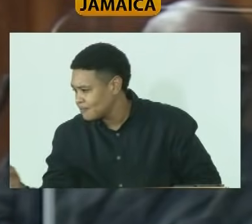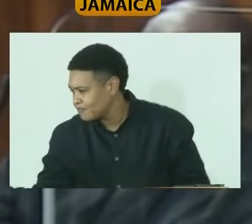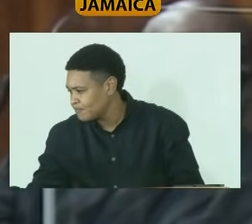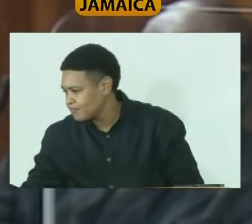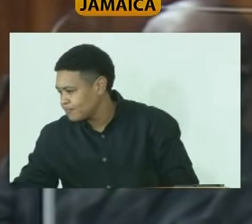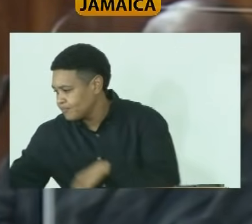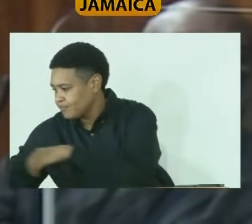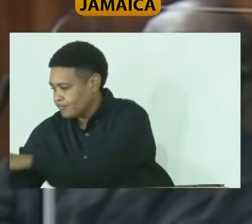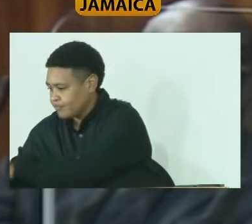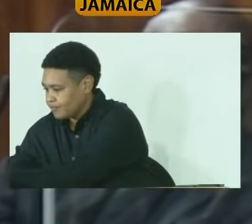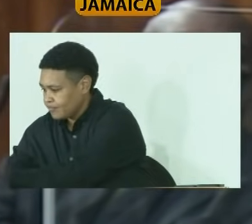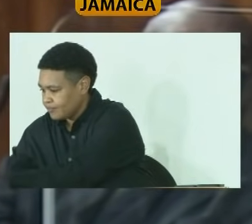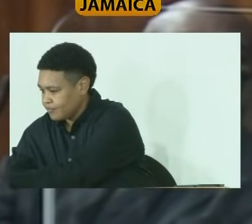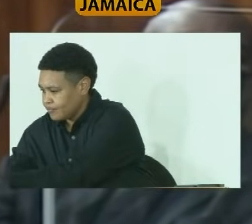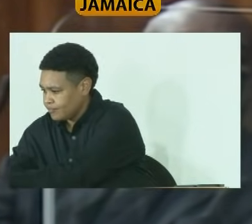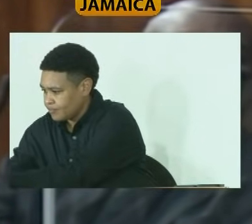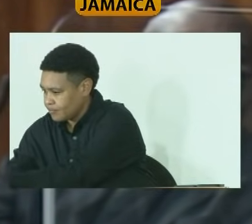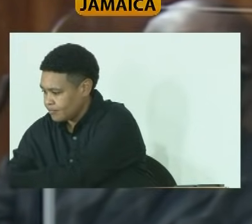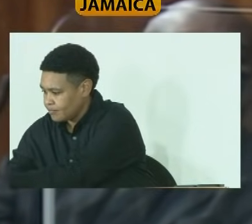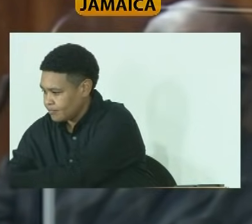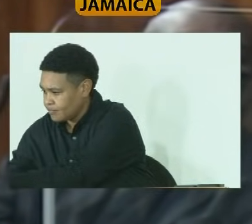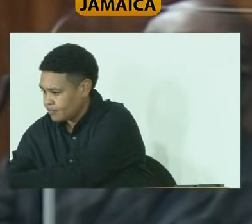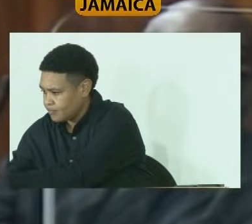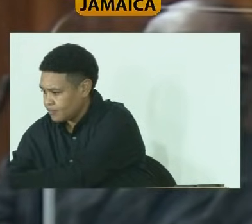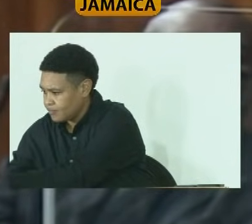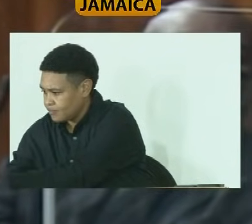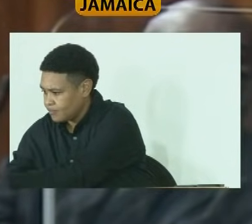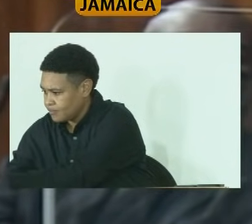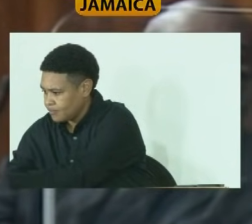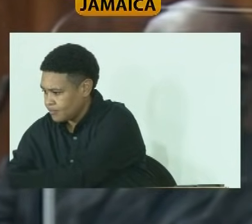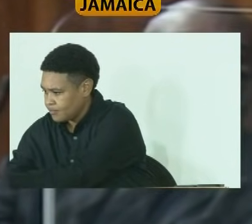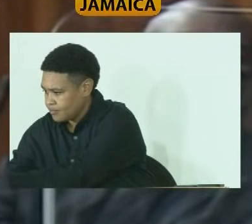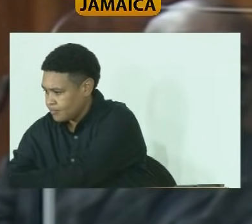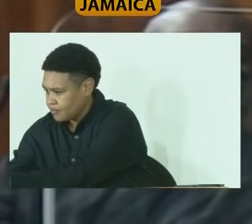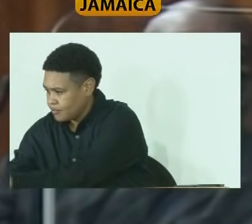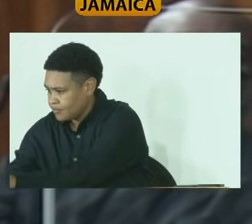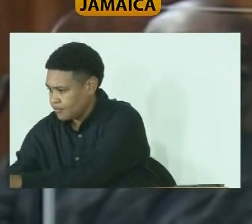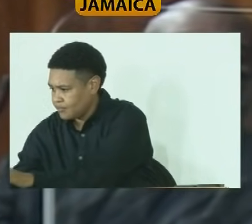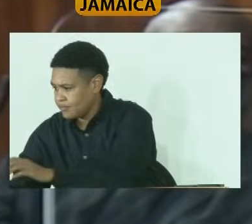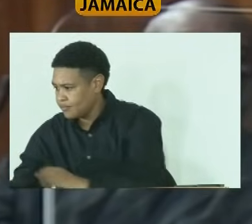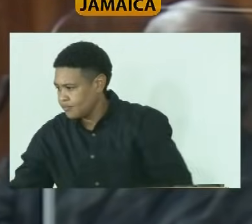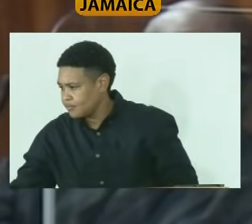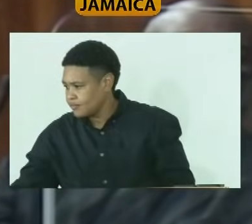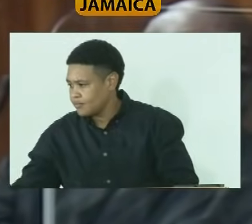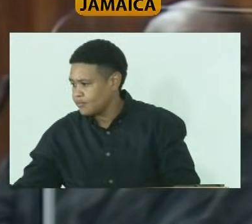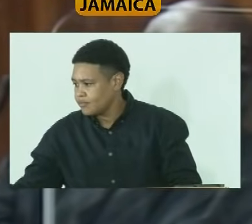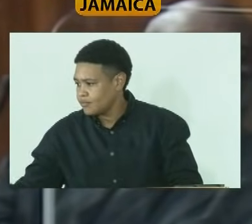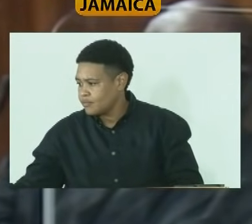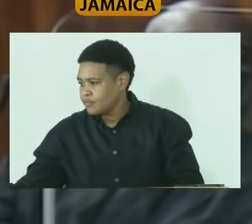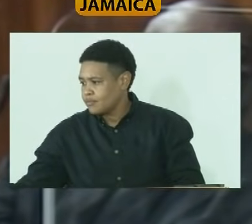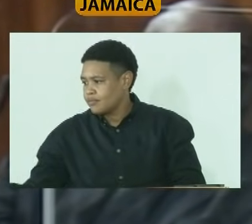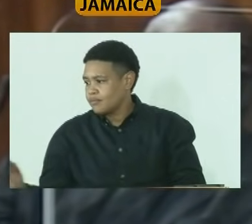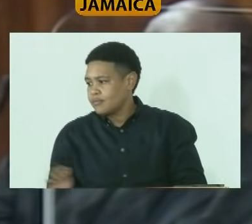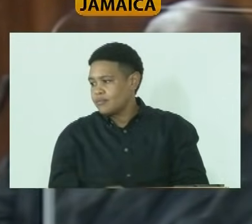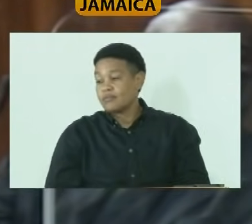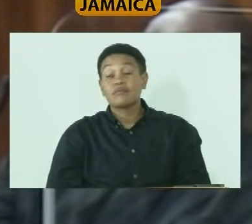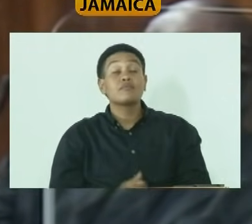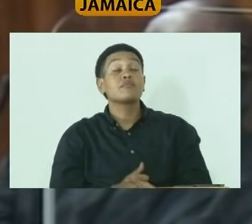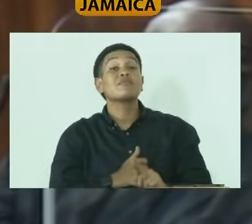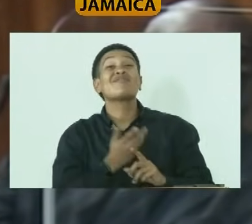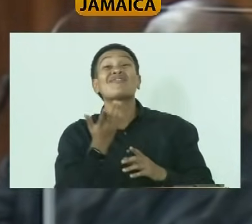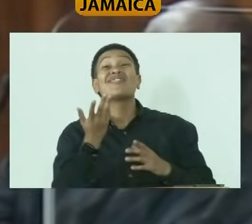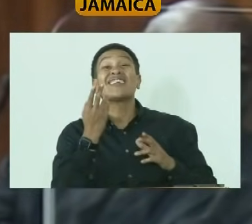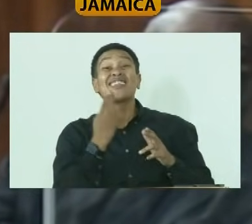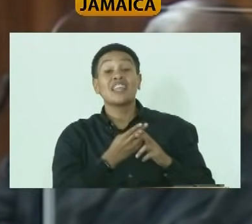Madam Speaker, tourism continues to be a mainstay for Hanover Western, and at a time when the country was shrouded